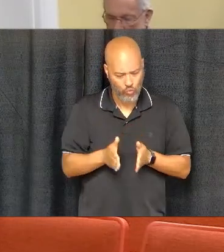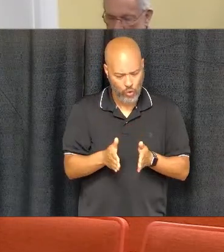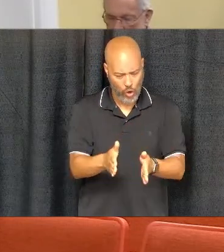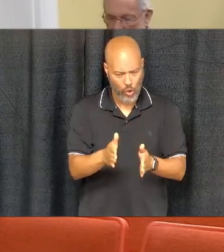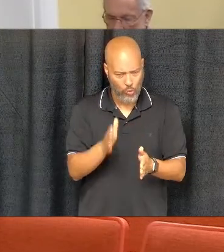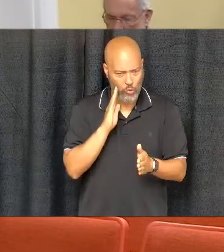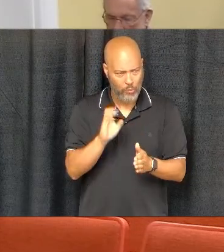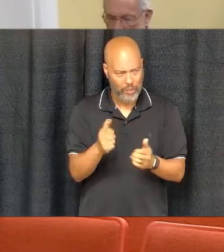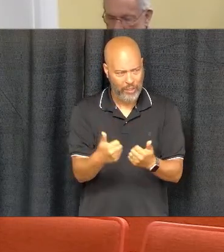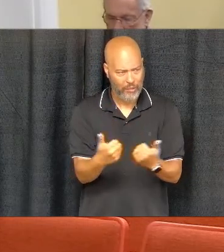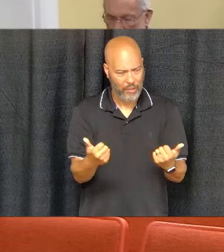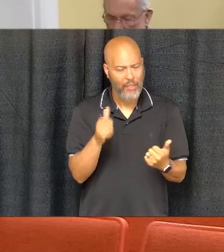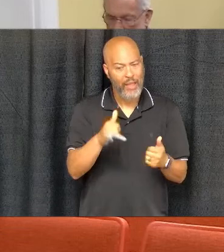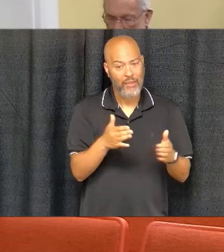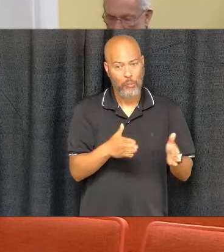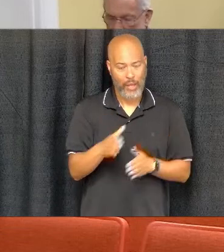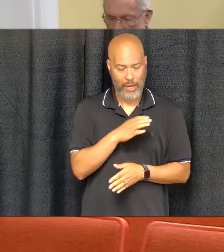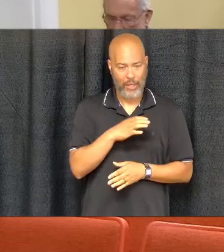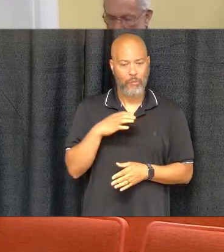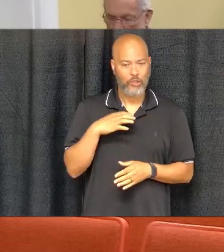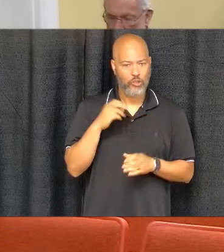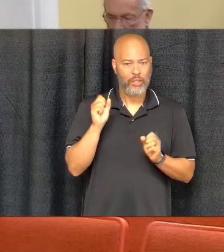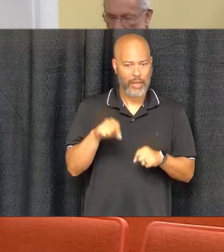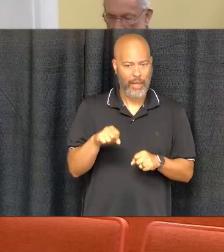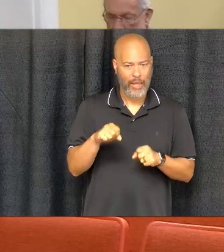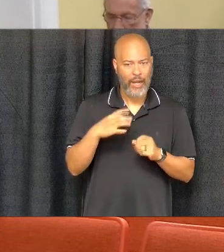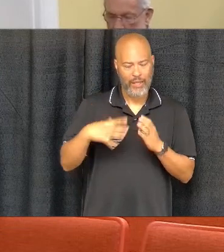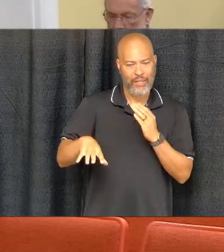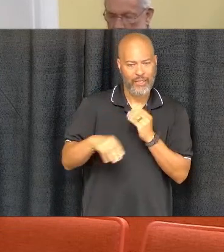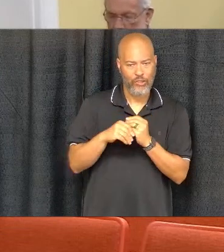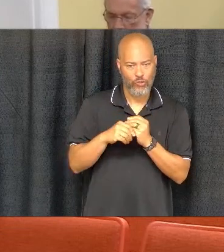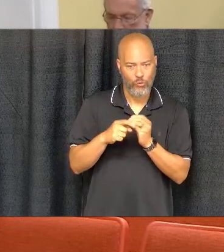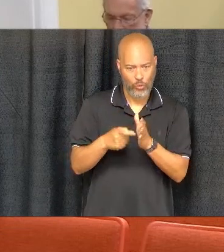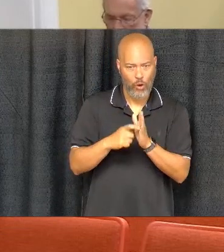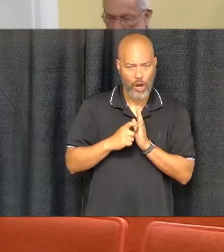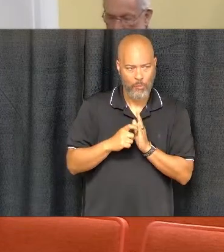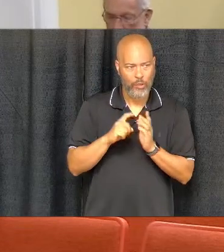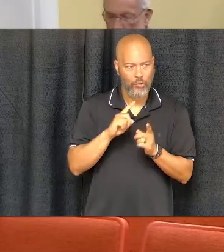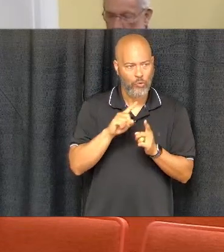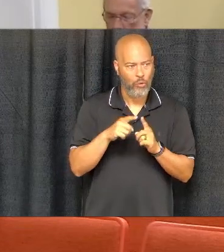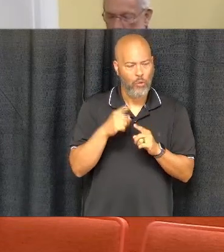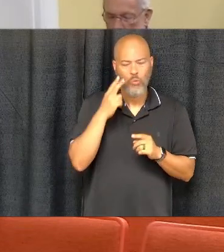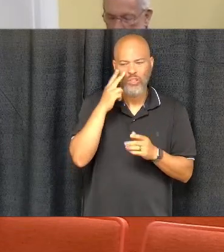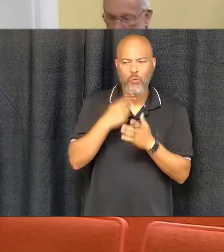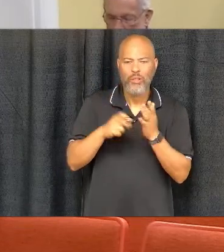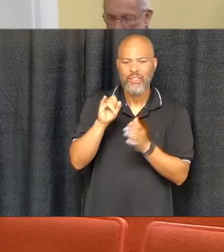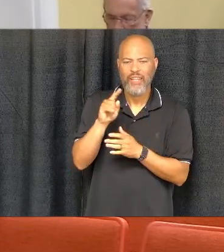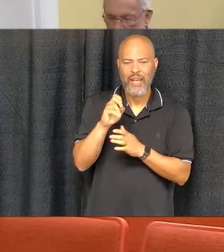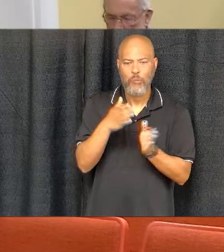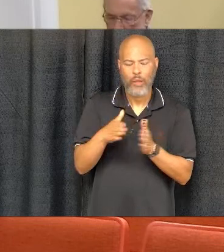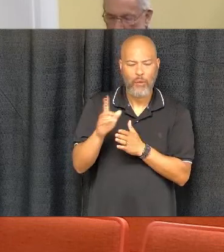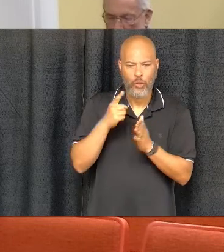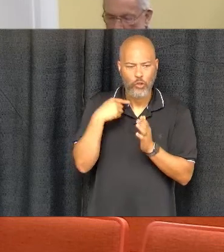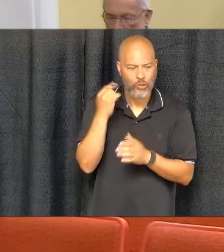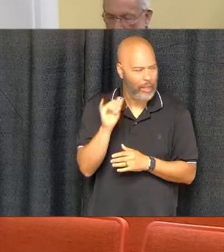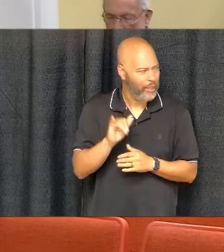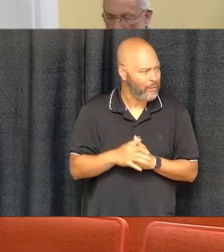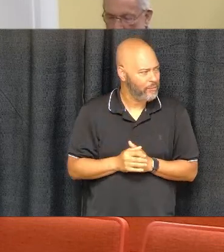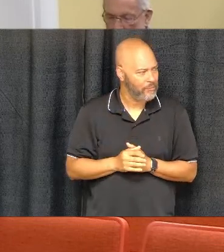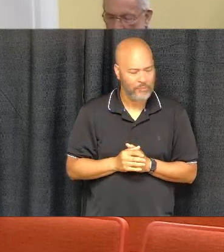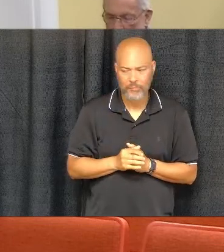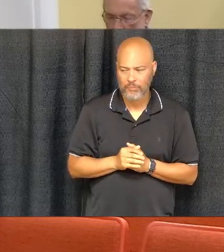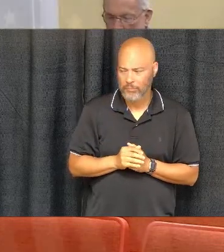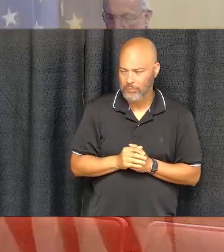between. But that's Okay. something the planning commission could consider as an additional requirement when the site plan, we'll see what the site plan looks like when it Okay. comes in. Okay, thank